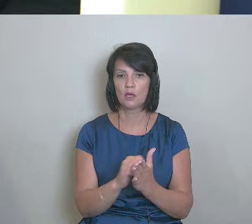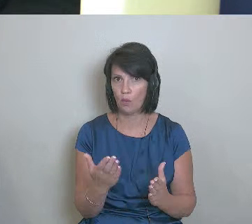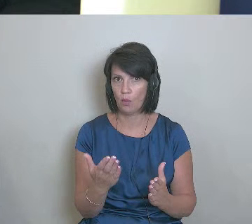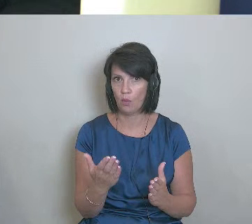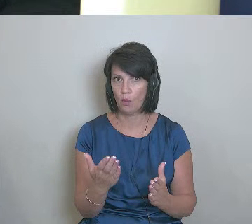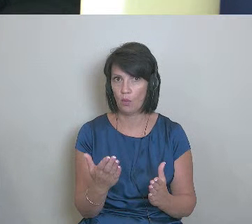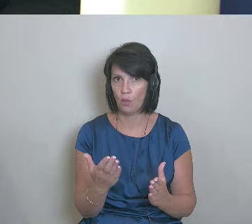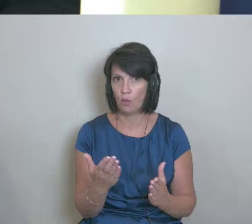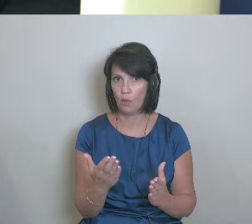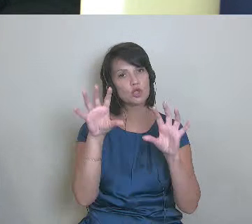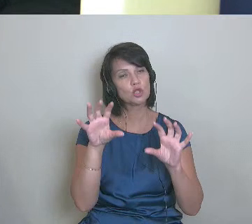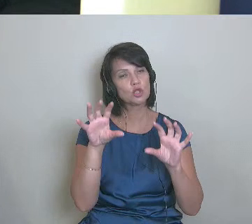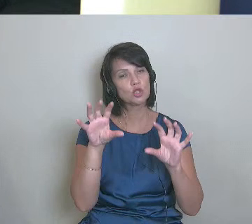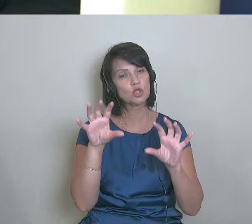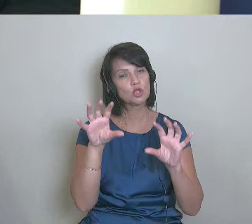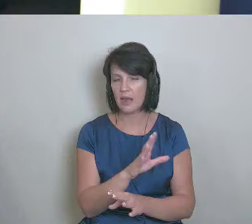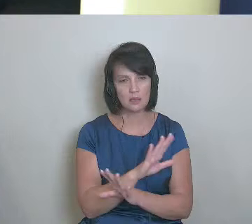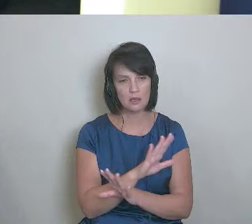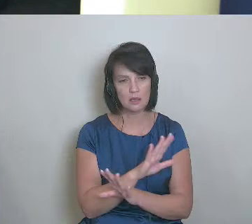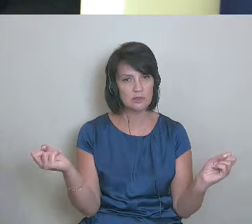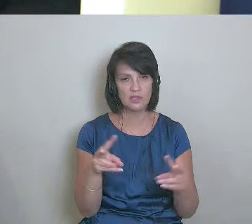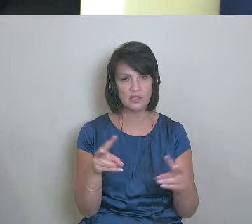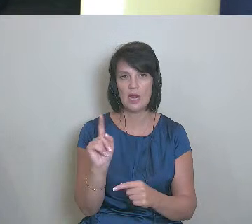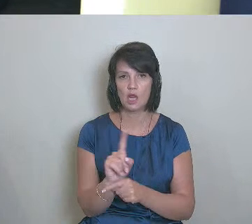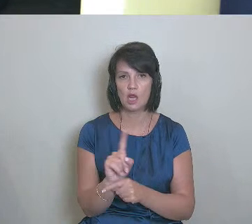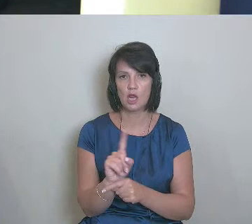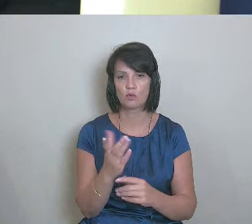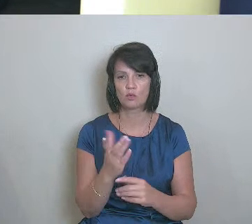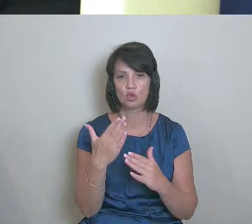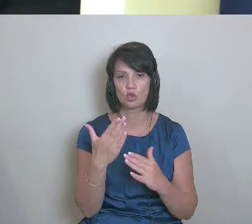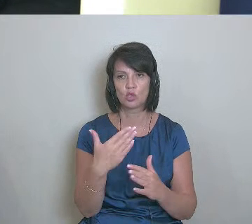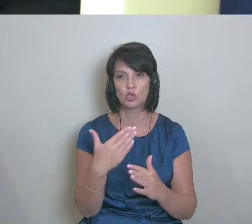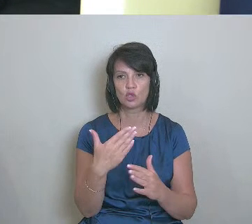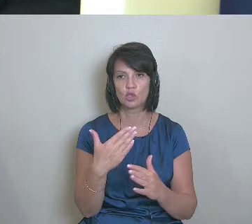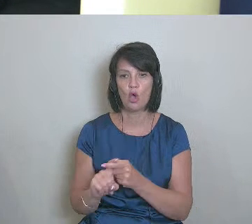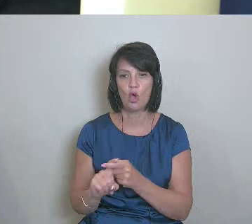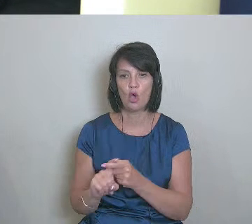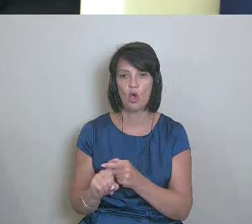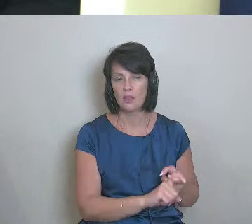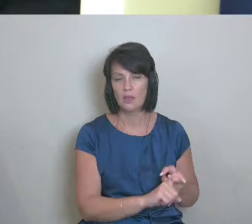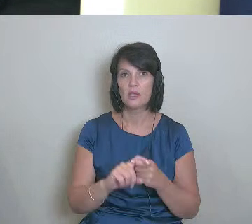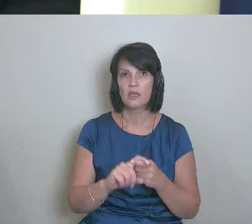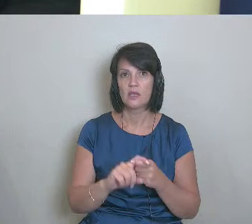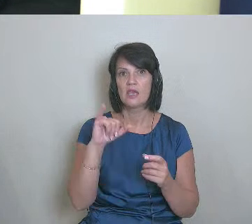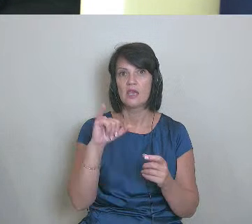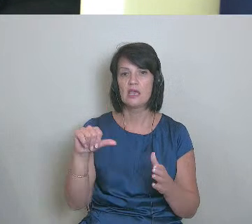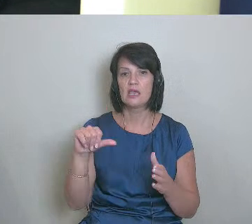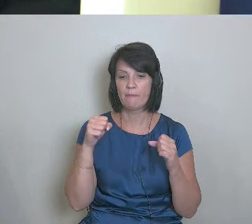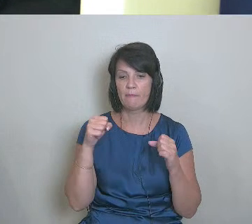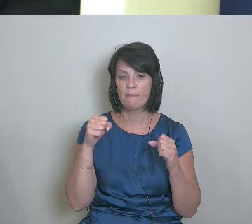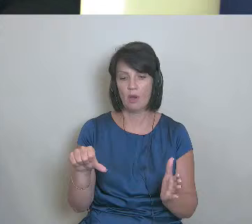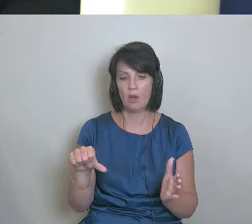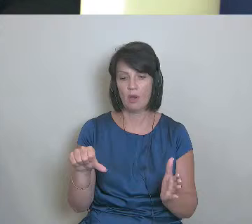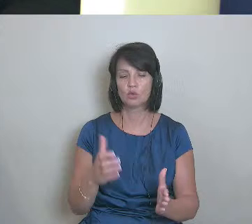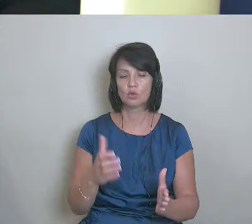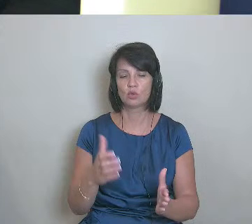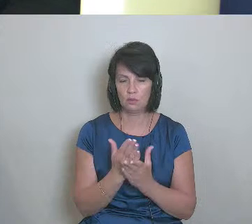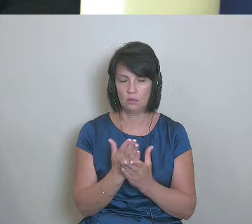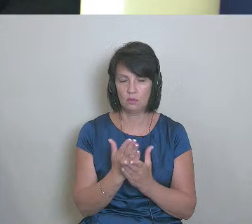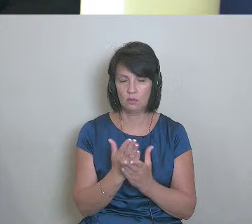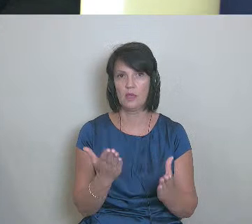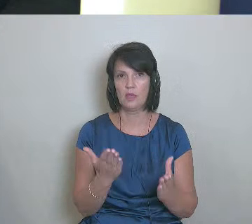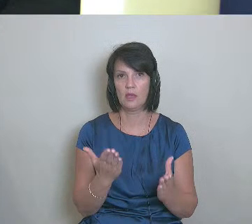subsidiary legislation. And the election law does not envisage special requirements as far as the pandemics are concerned. And this